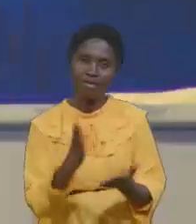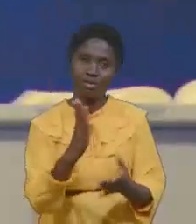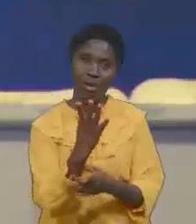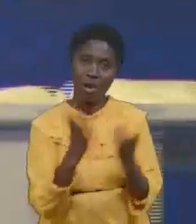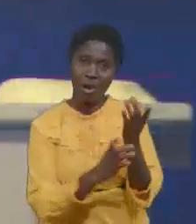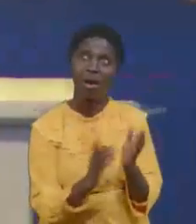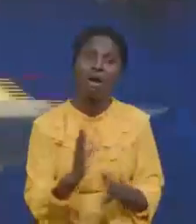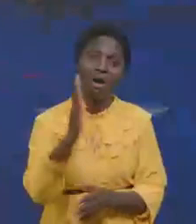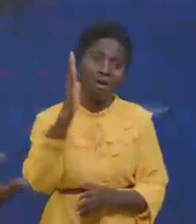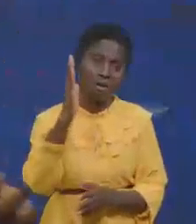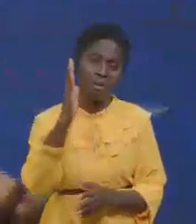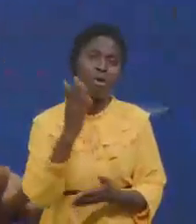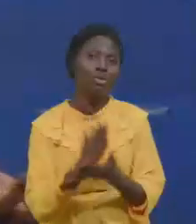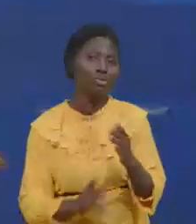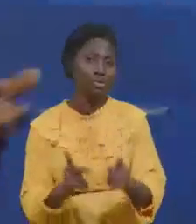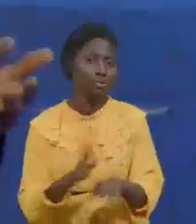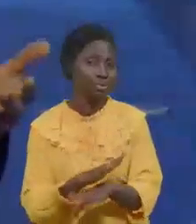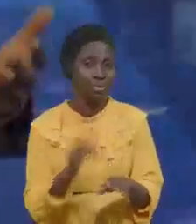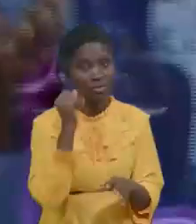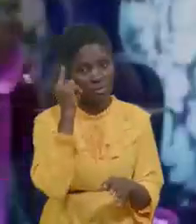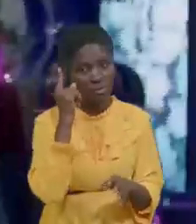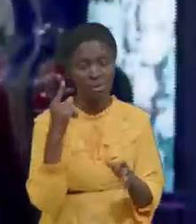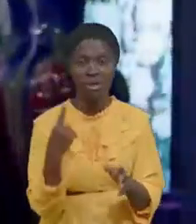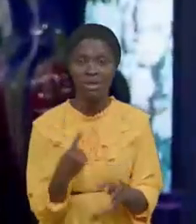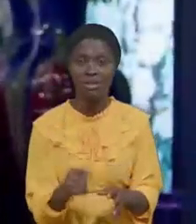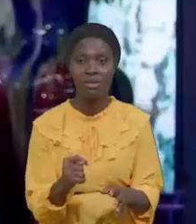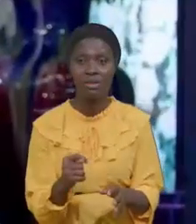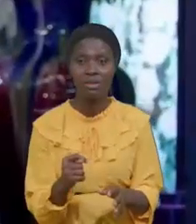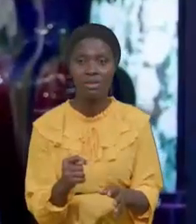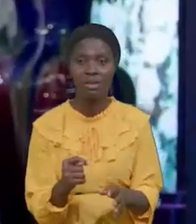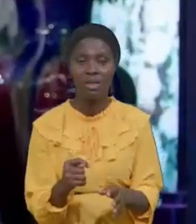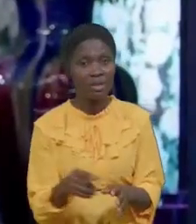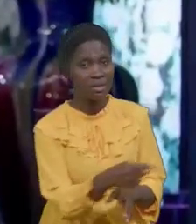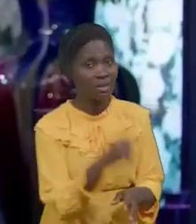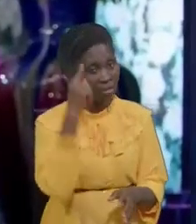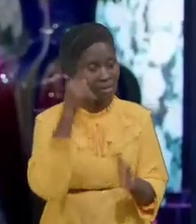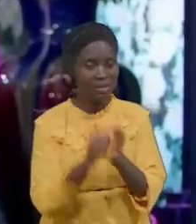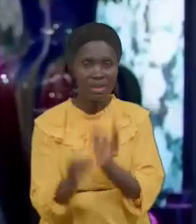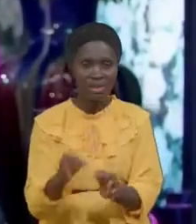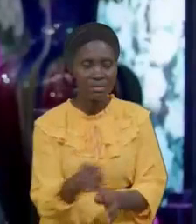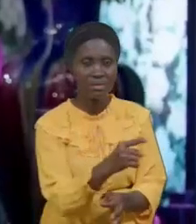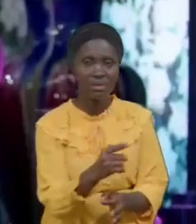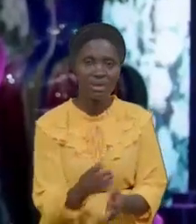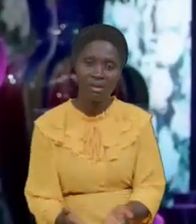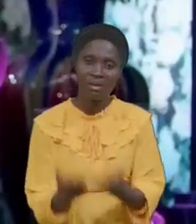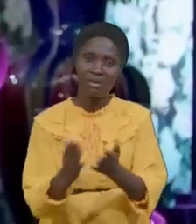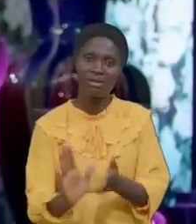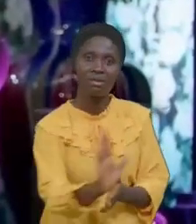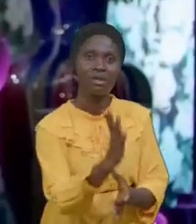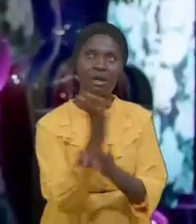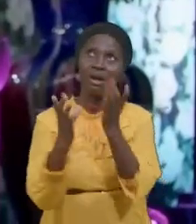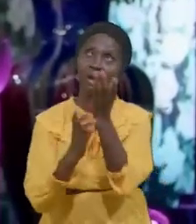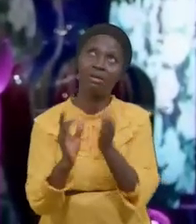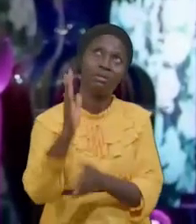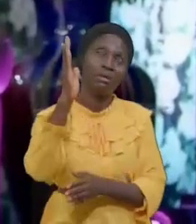people, they don't understand. They think if they raise up their hands, if they give themselves to